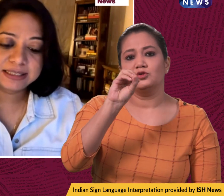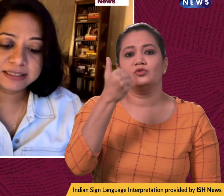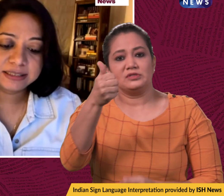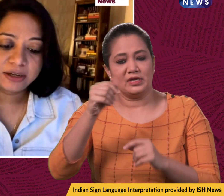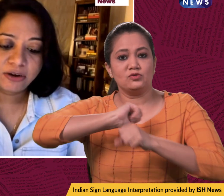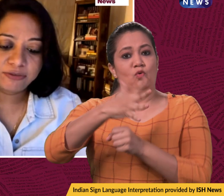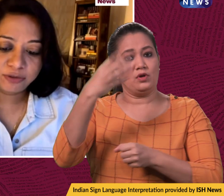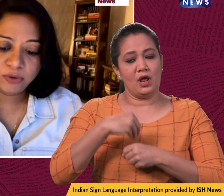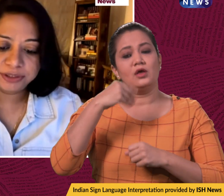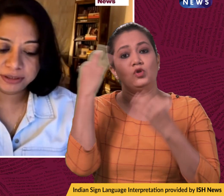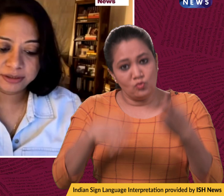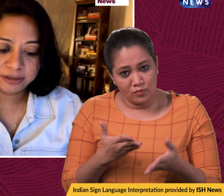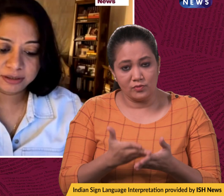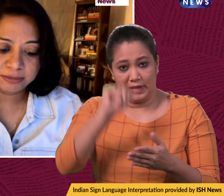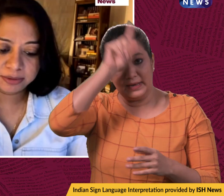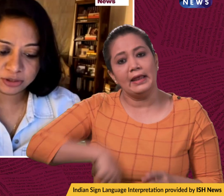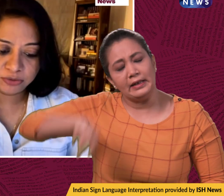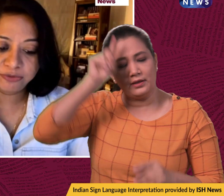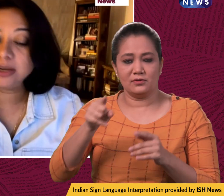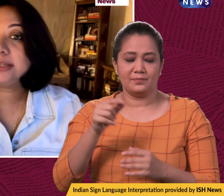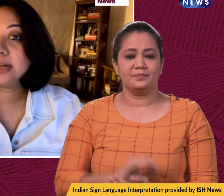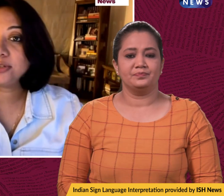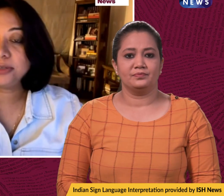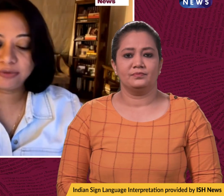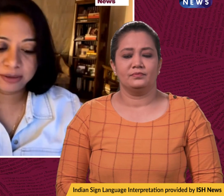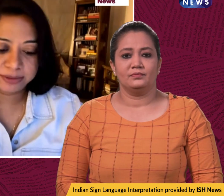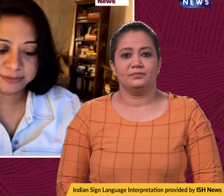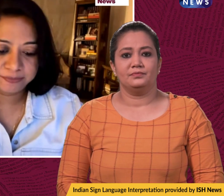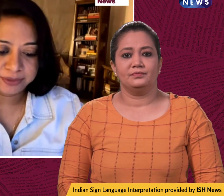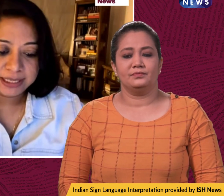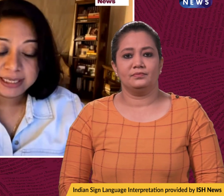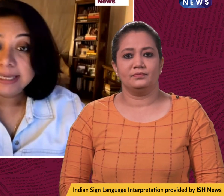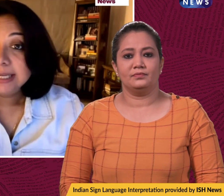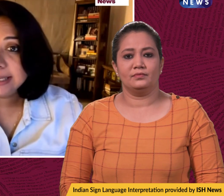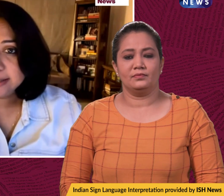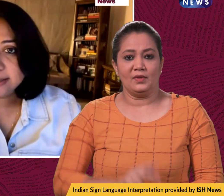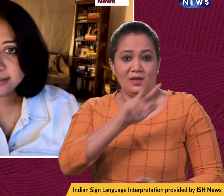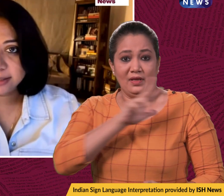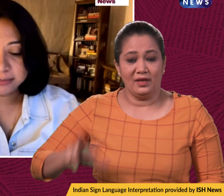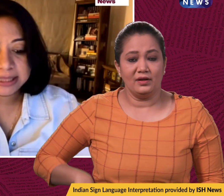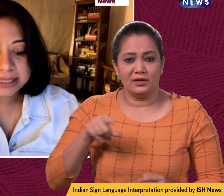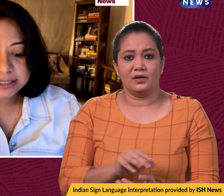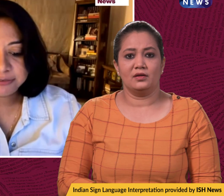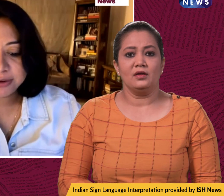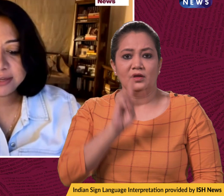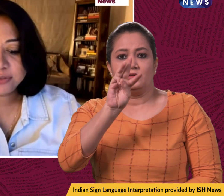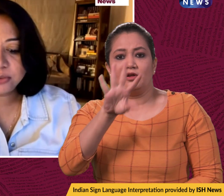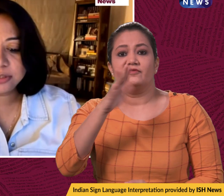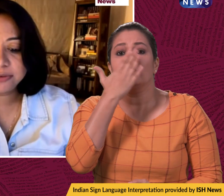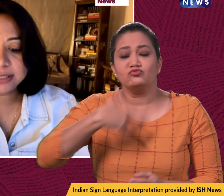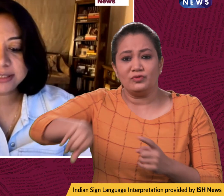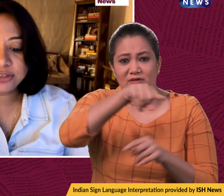cases of COVID so far in the last 24 hours. In Karnataka, 35